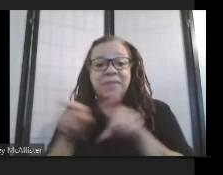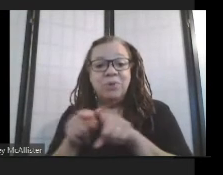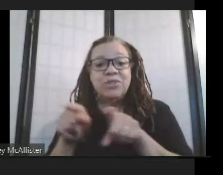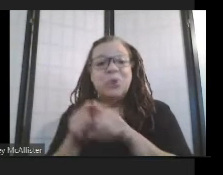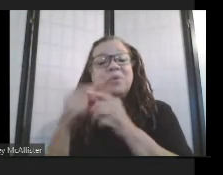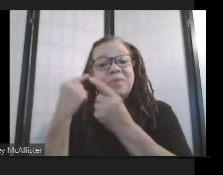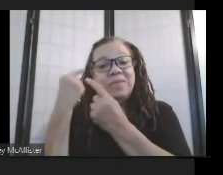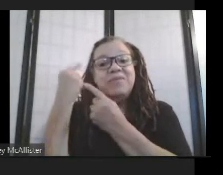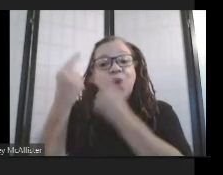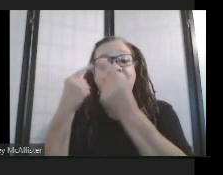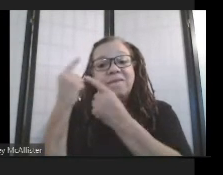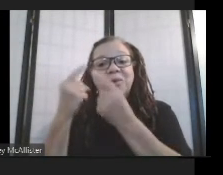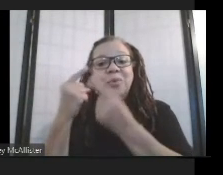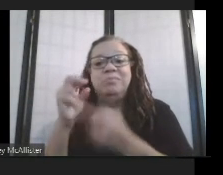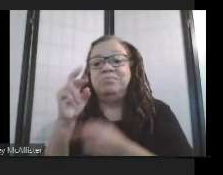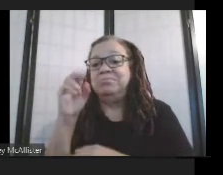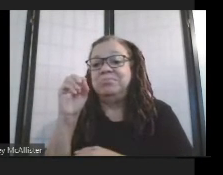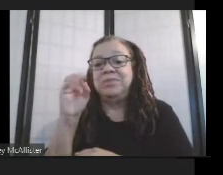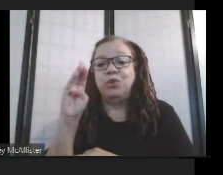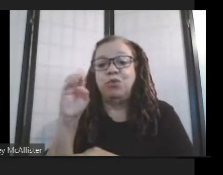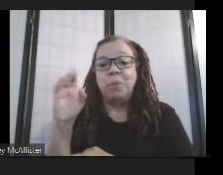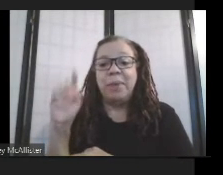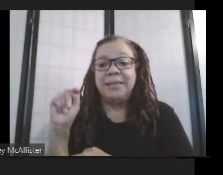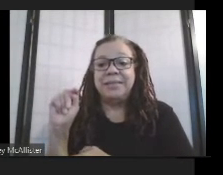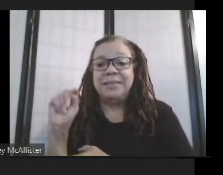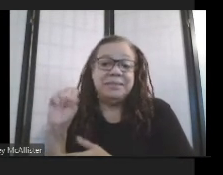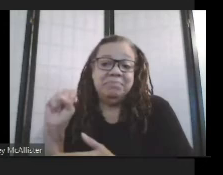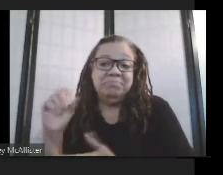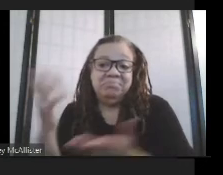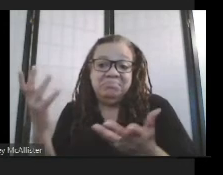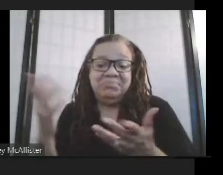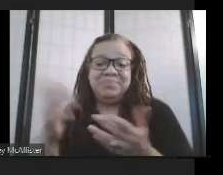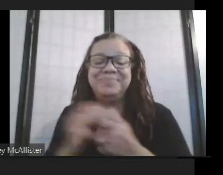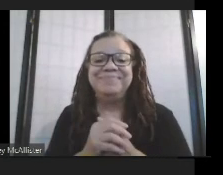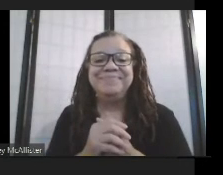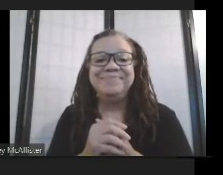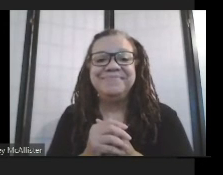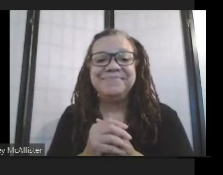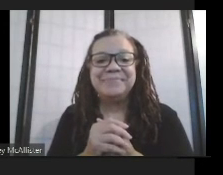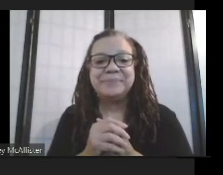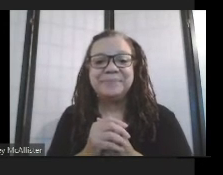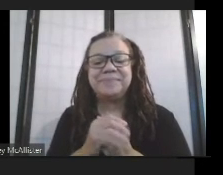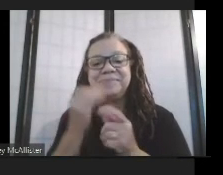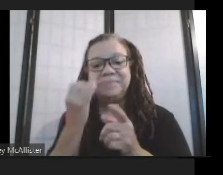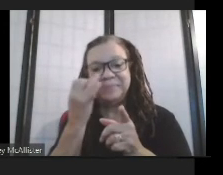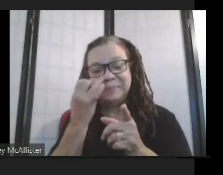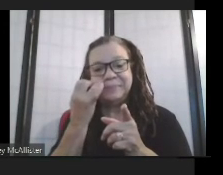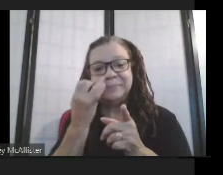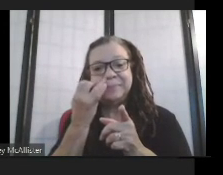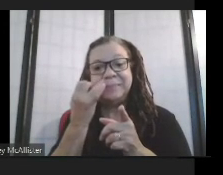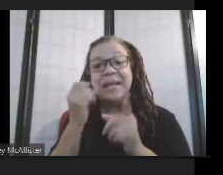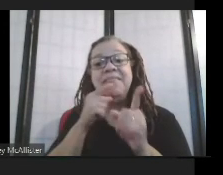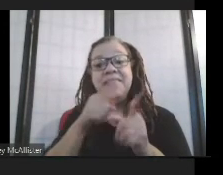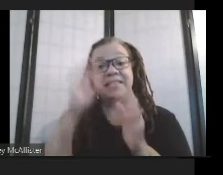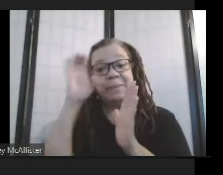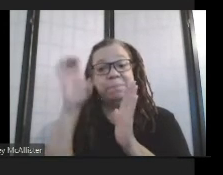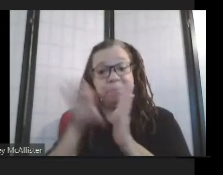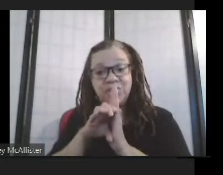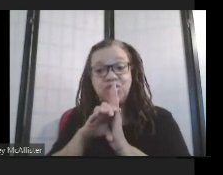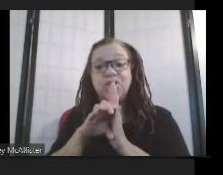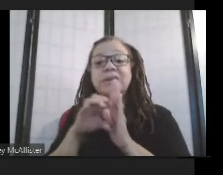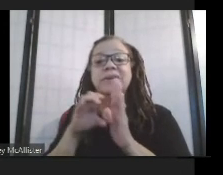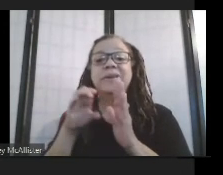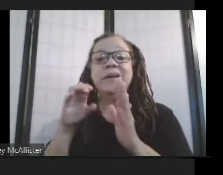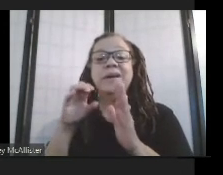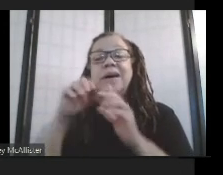image, but also thoughtful. This is a